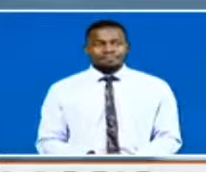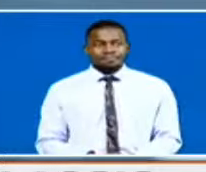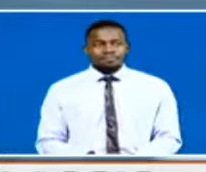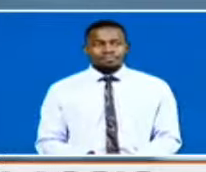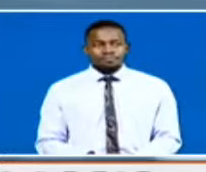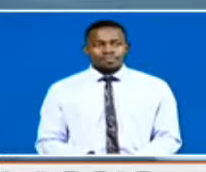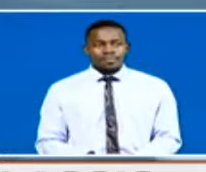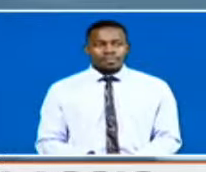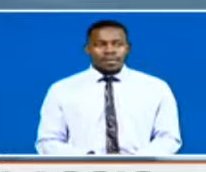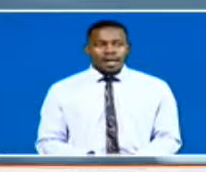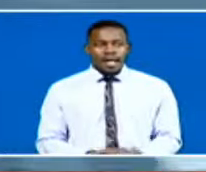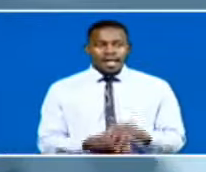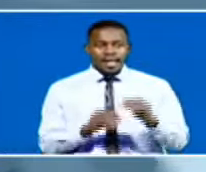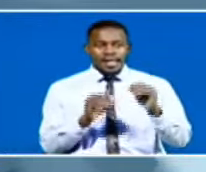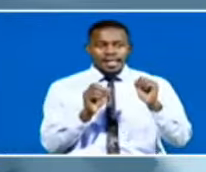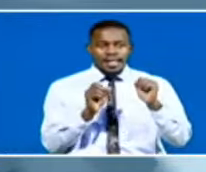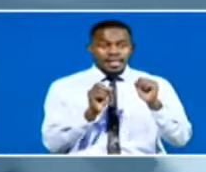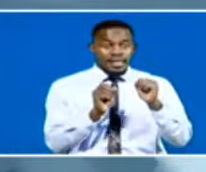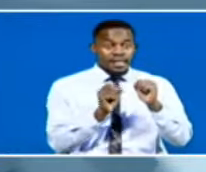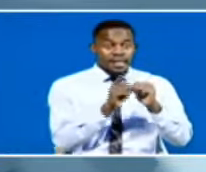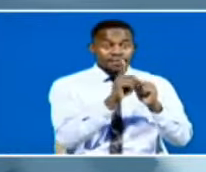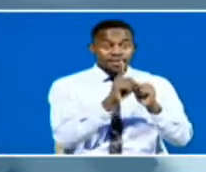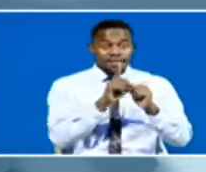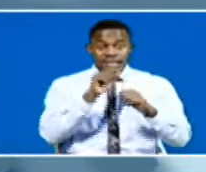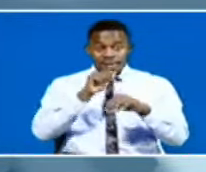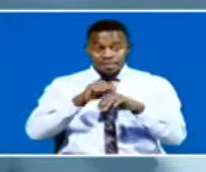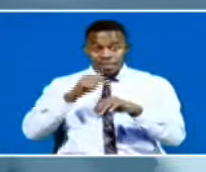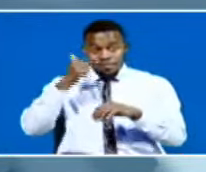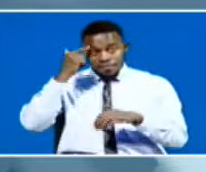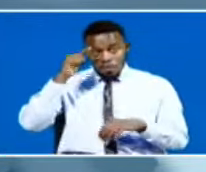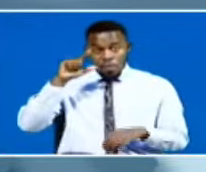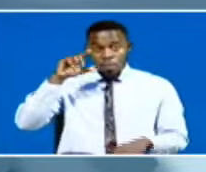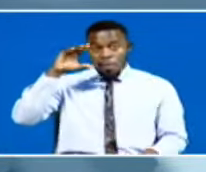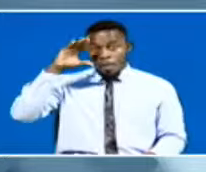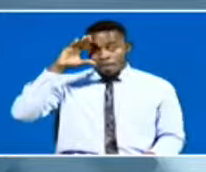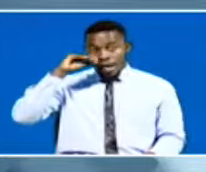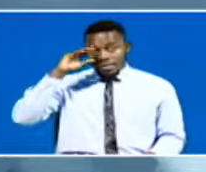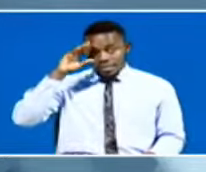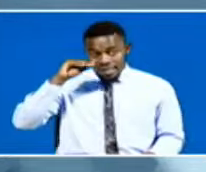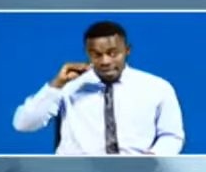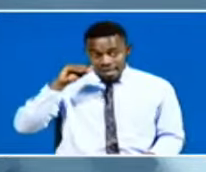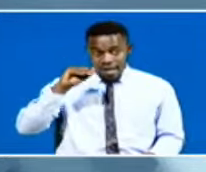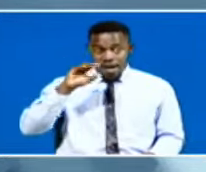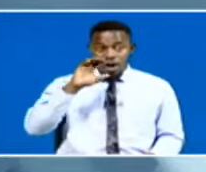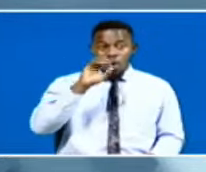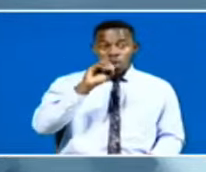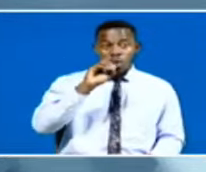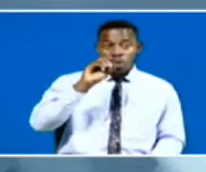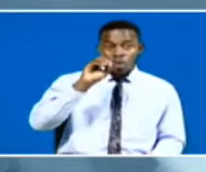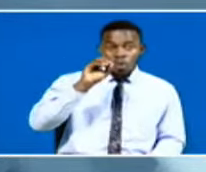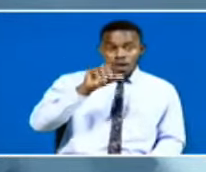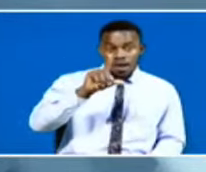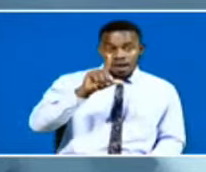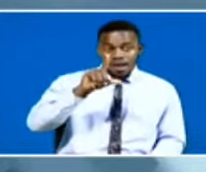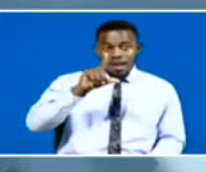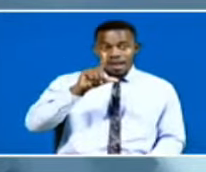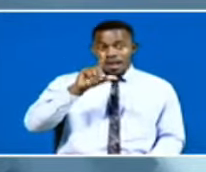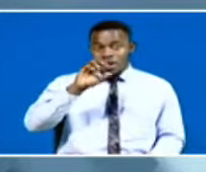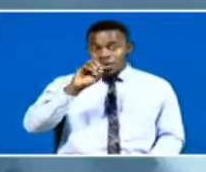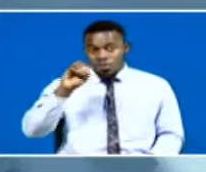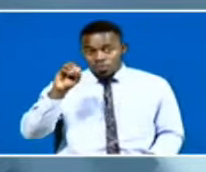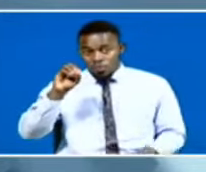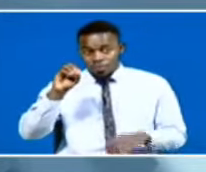Now, the 11th edition of the Mombasa TONG Ilmodo Open Championship game to end with the team